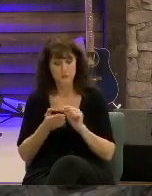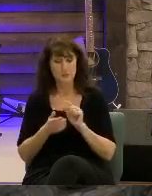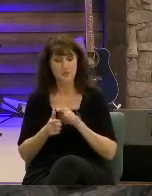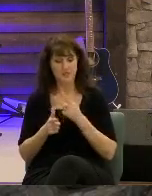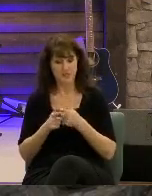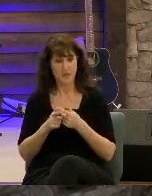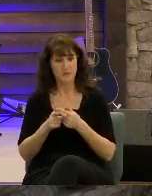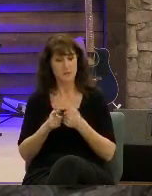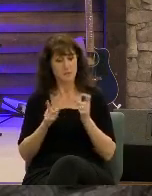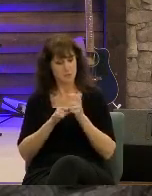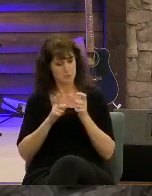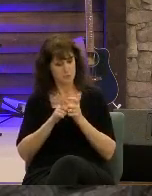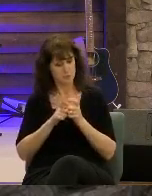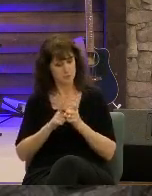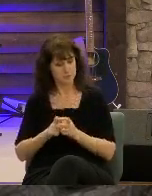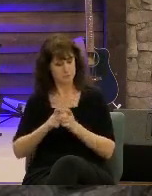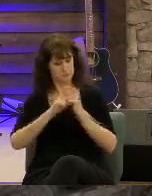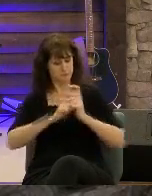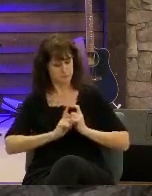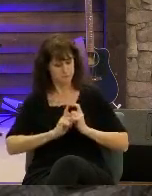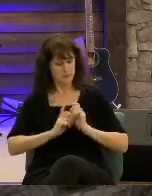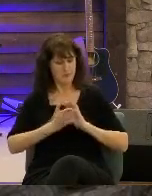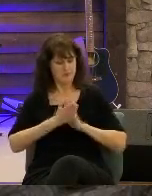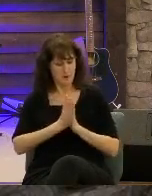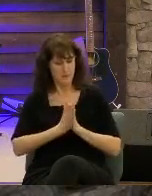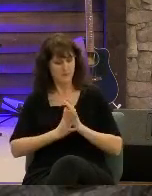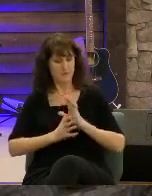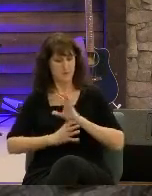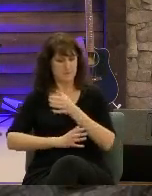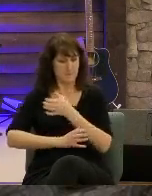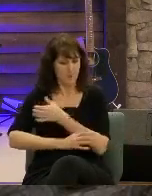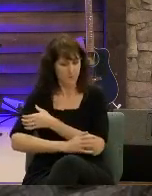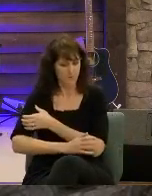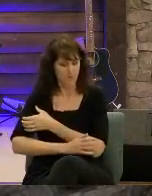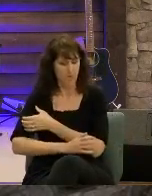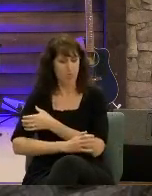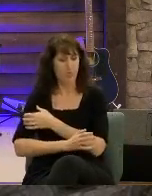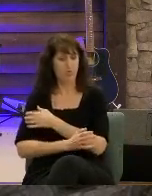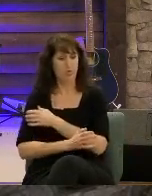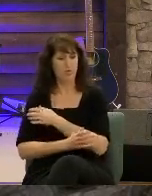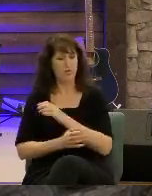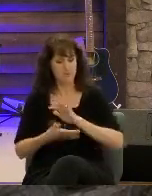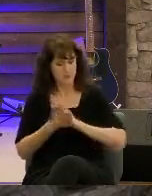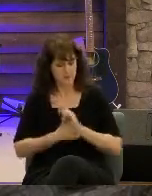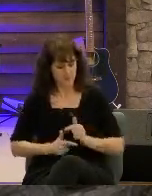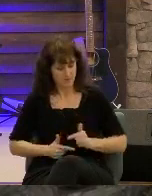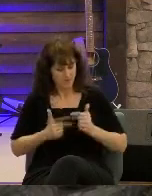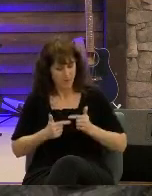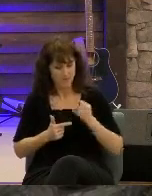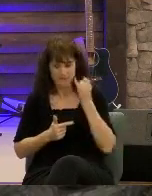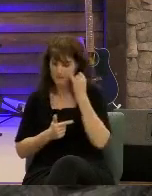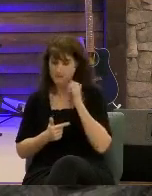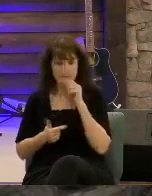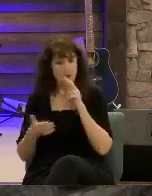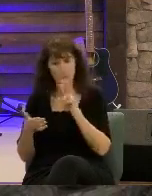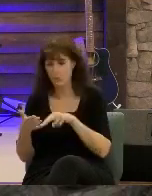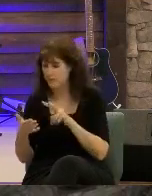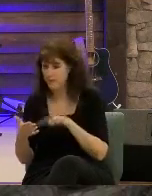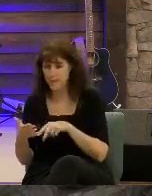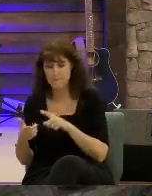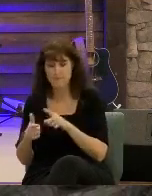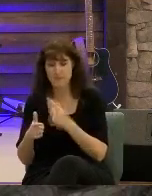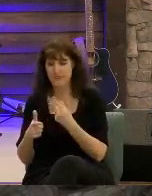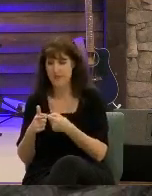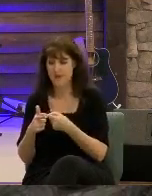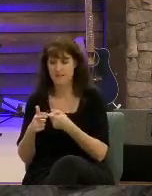powerful. The Spirit that is inside of me makes them come alive. But if I don't read them, they are